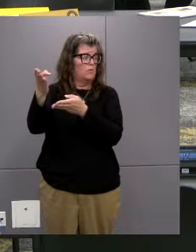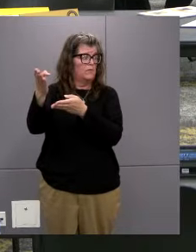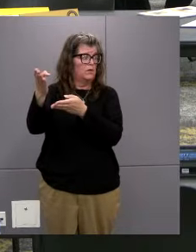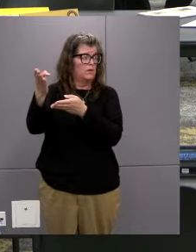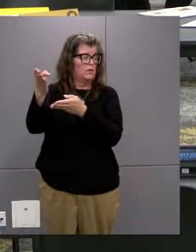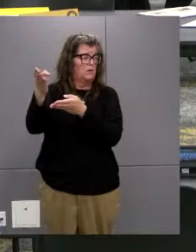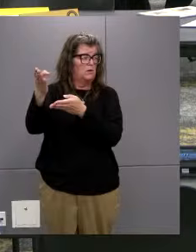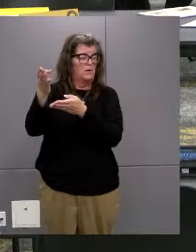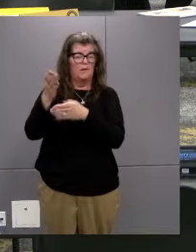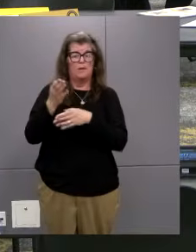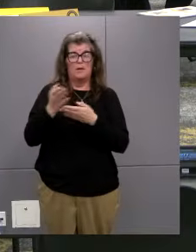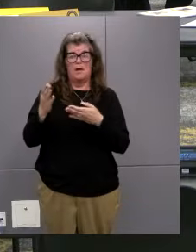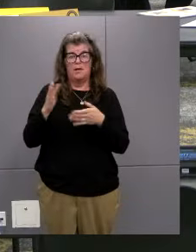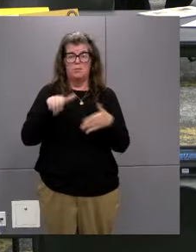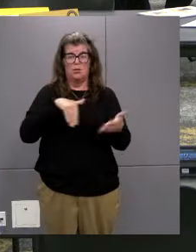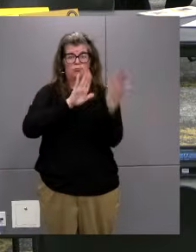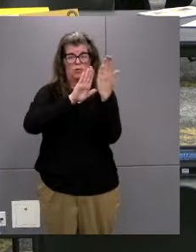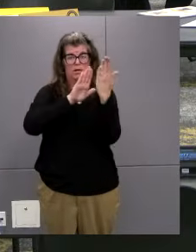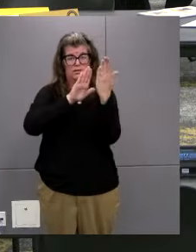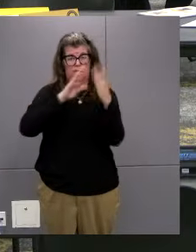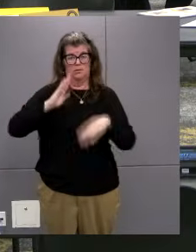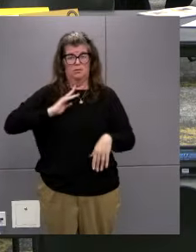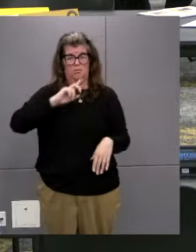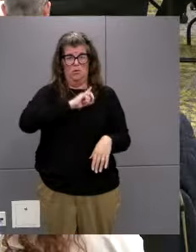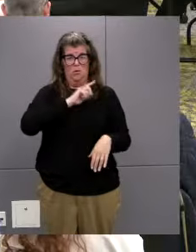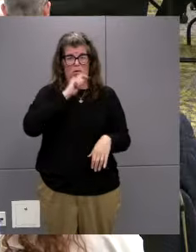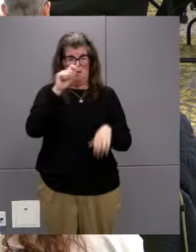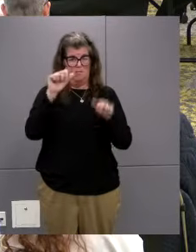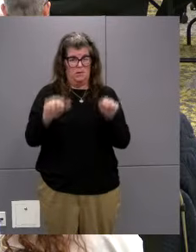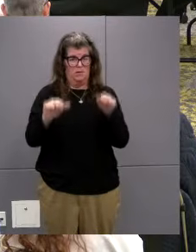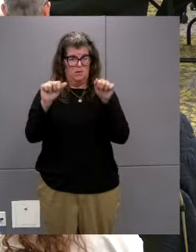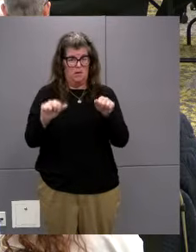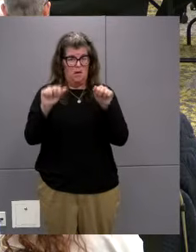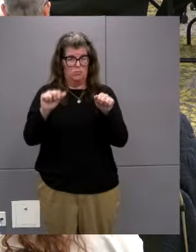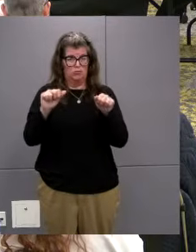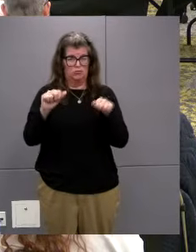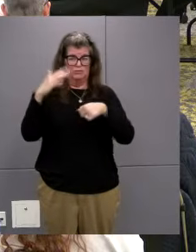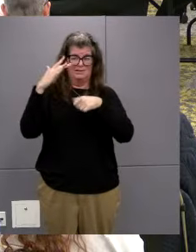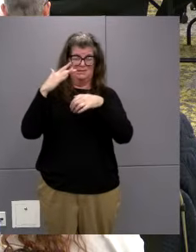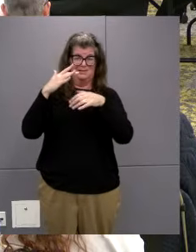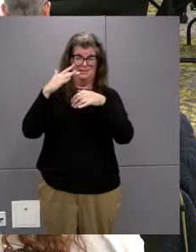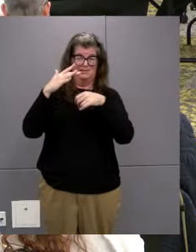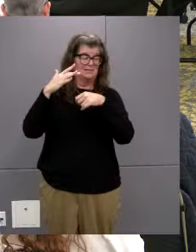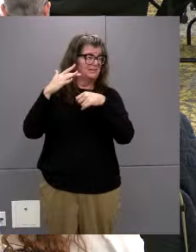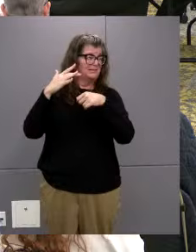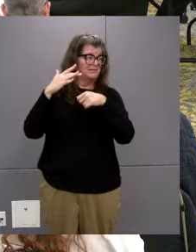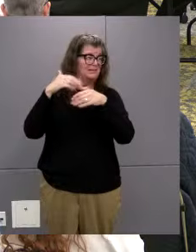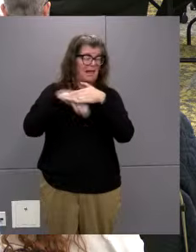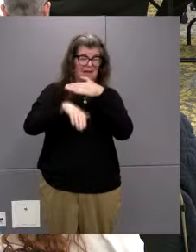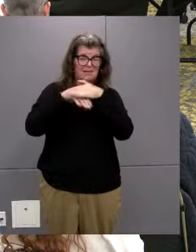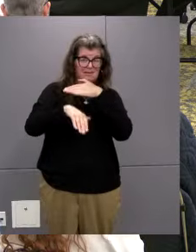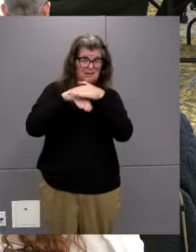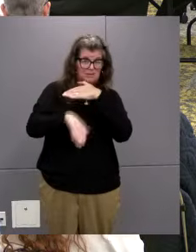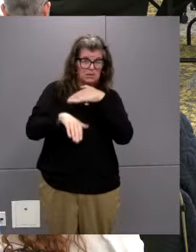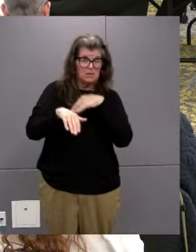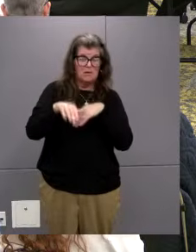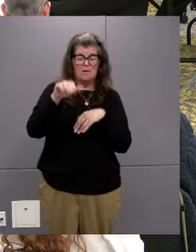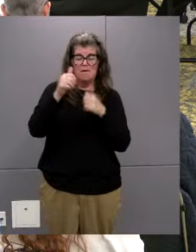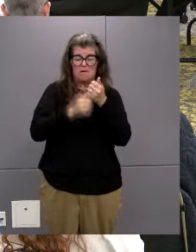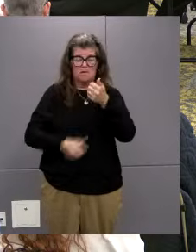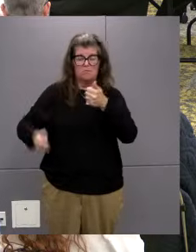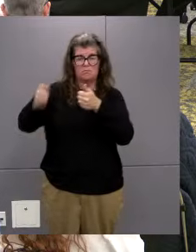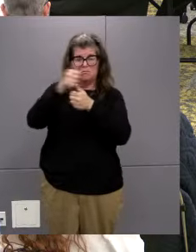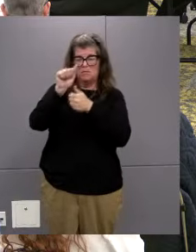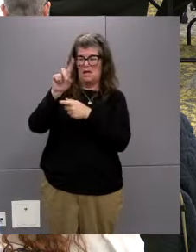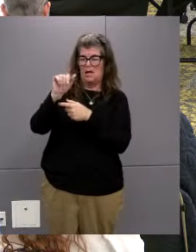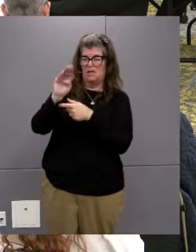addressing the board not being able to readily enter the administrative suite be added